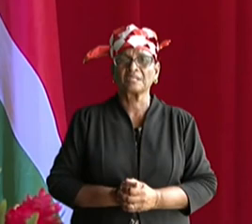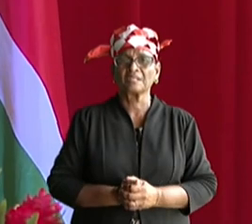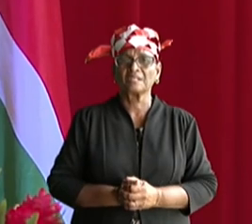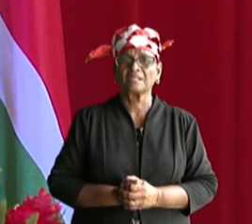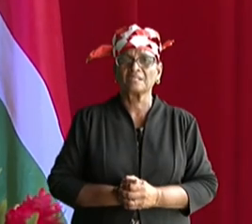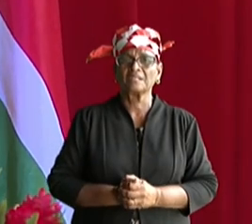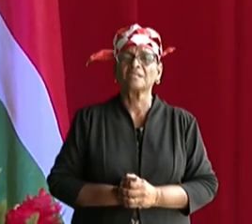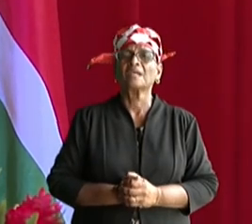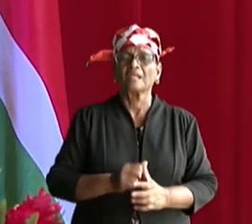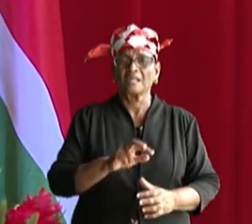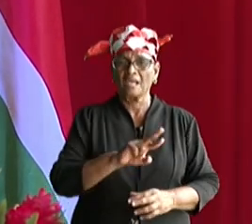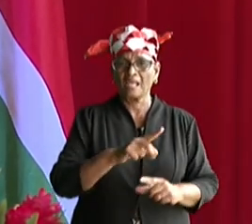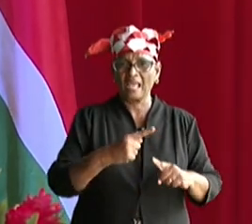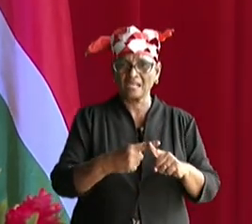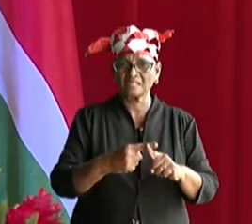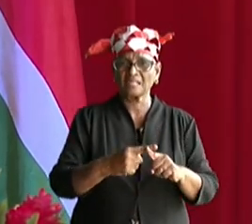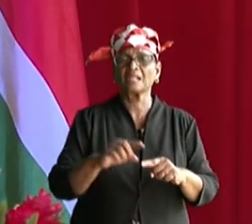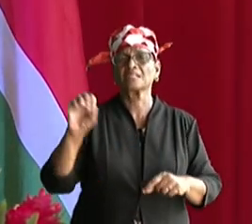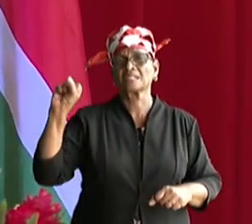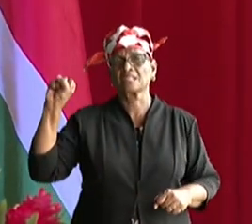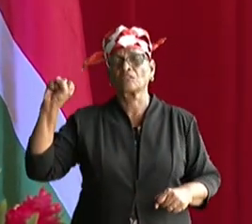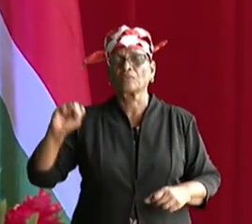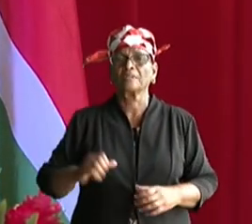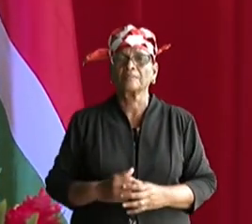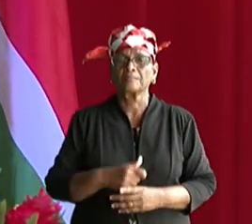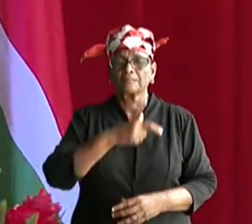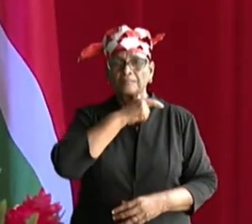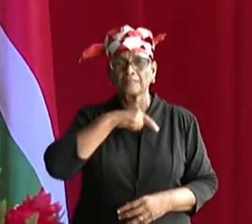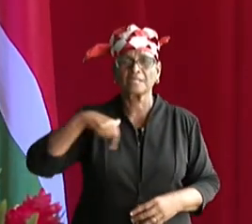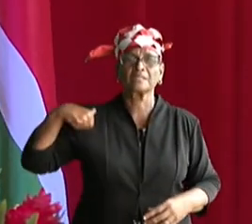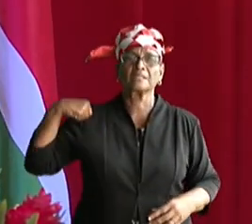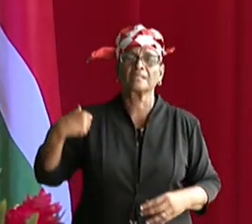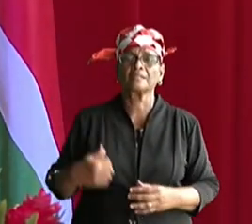His Excellency President Santokhi.